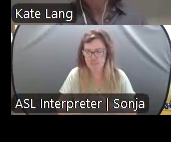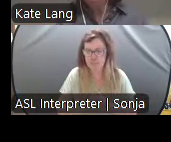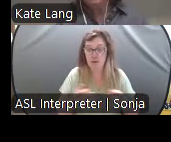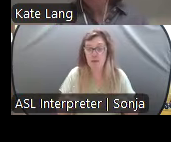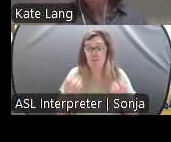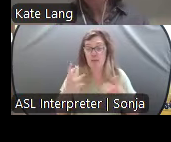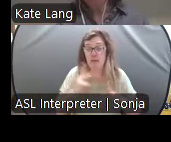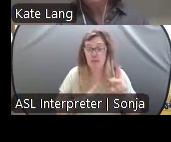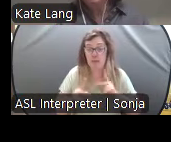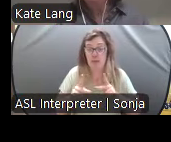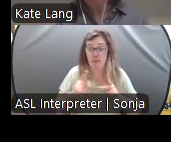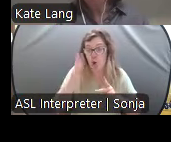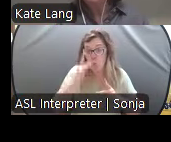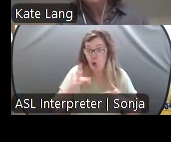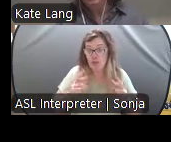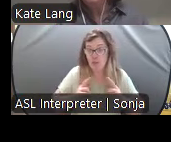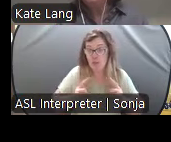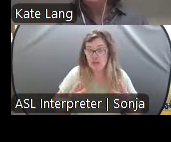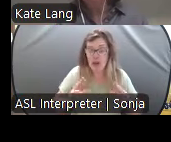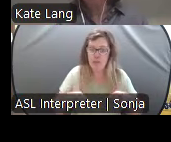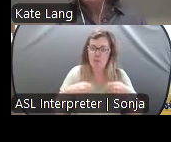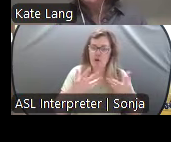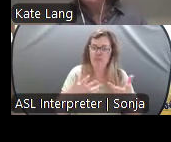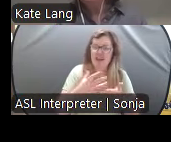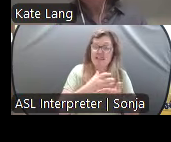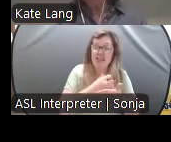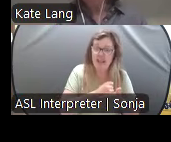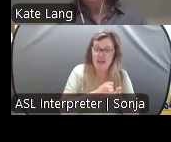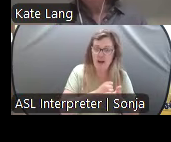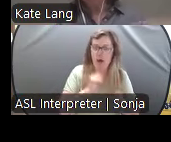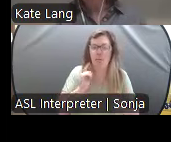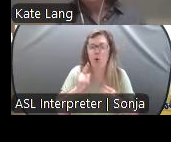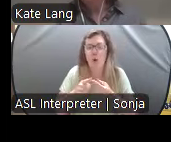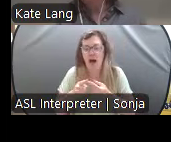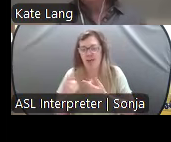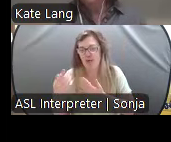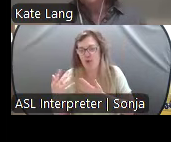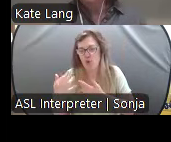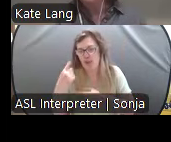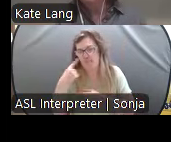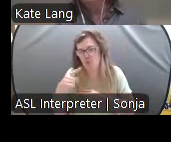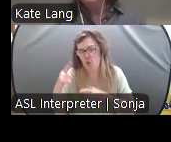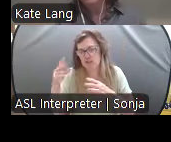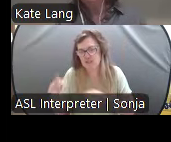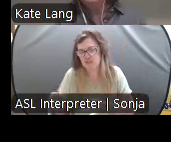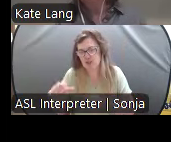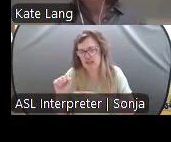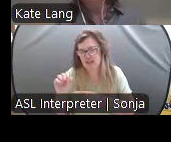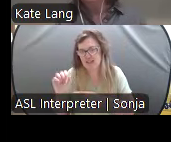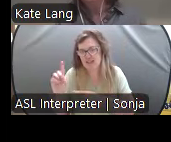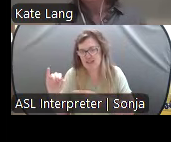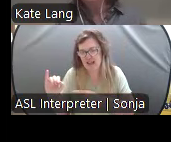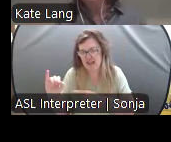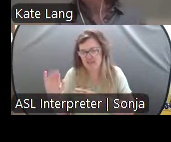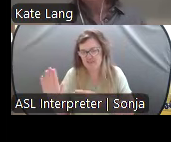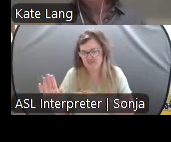people, early retirement can provide income while they're waiting for the decision on their SSDI application